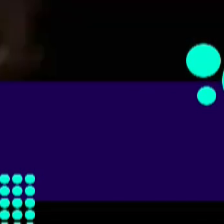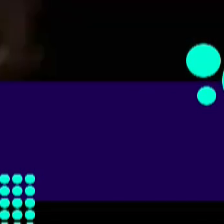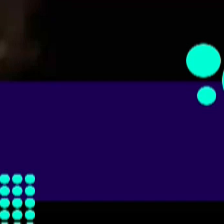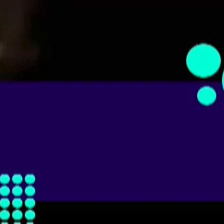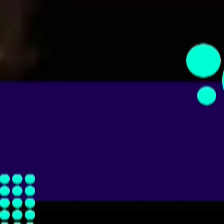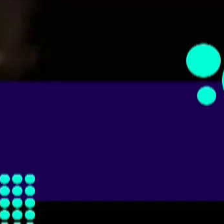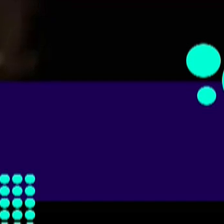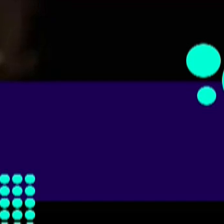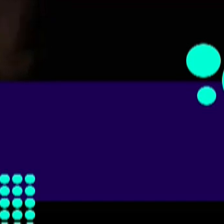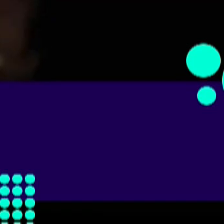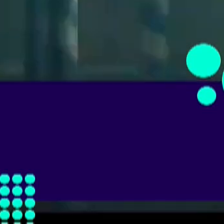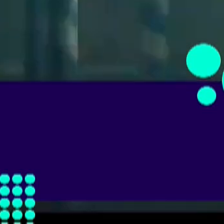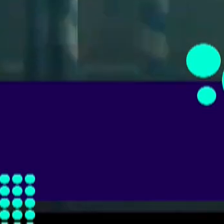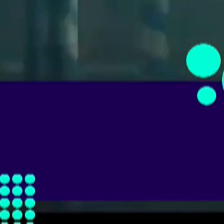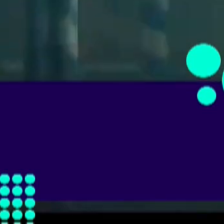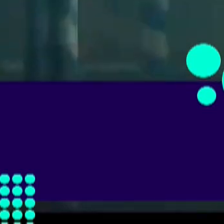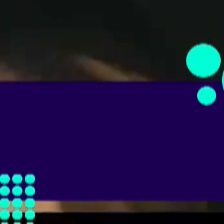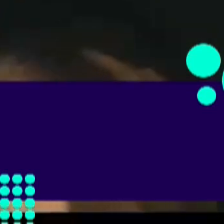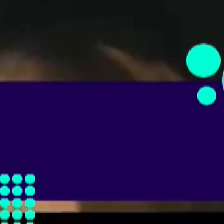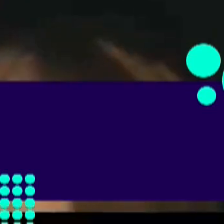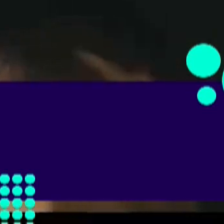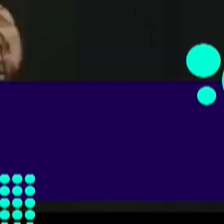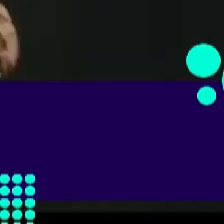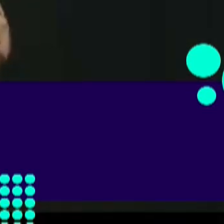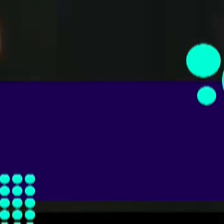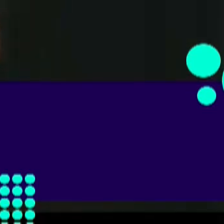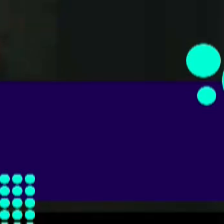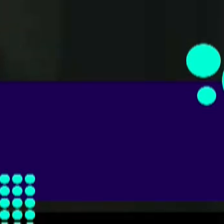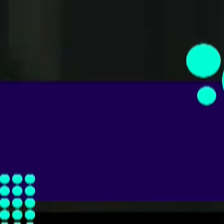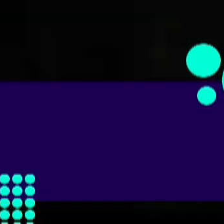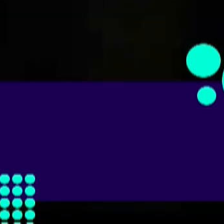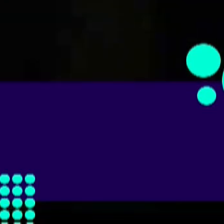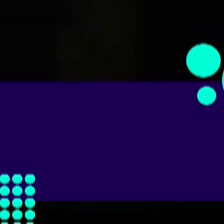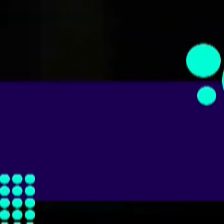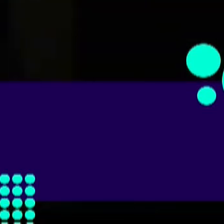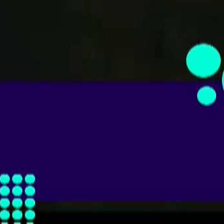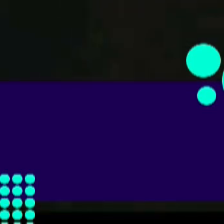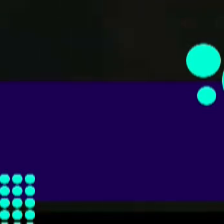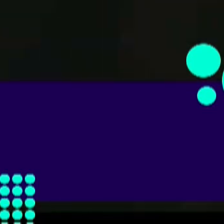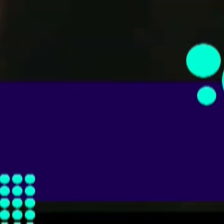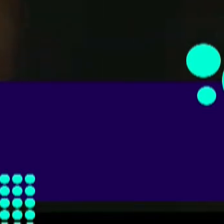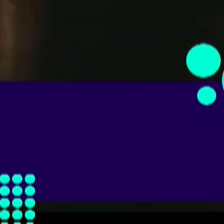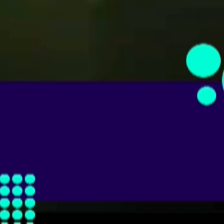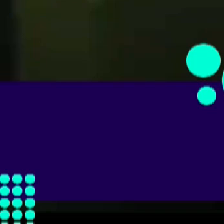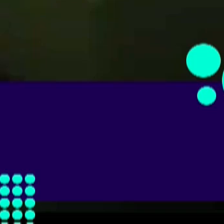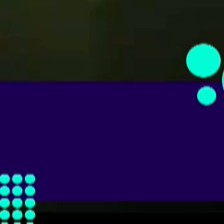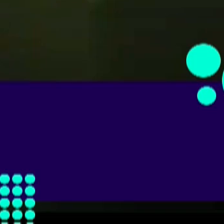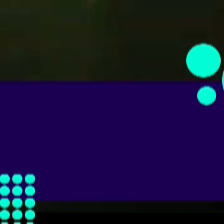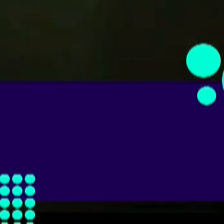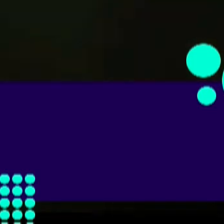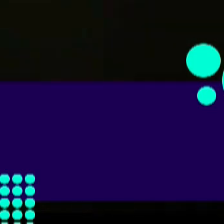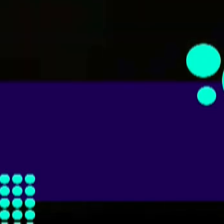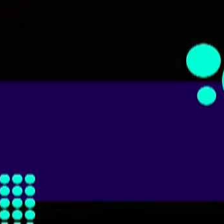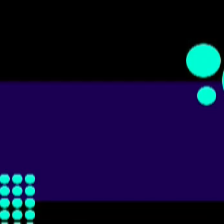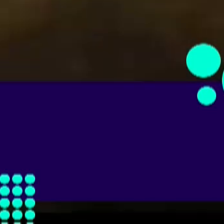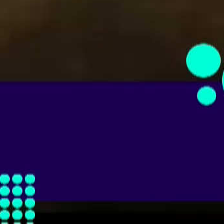There must be a rational answer for all of this. Just admit that you are up against something bigger than you. No!